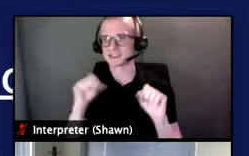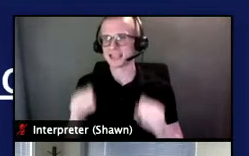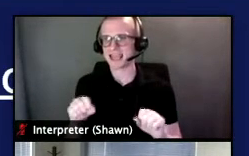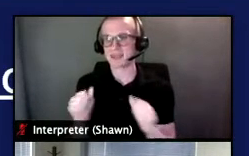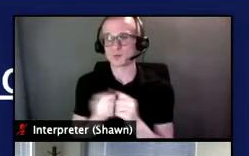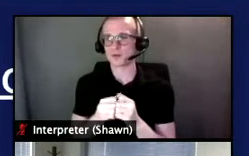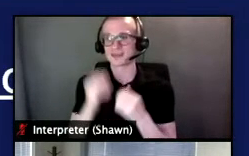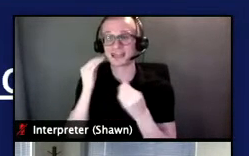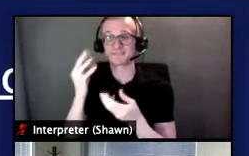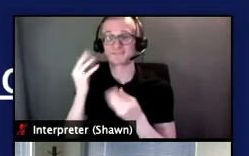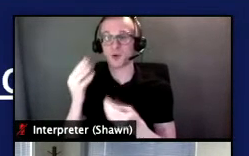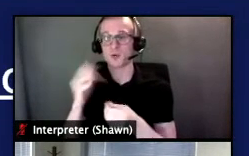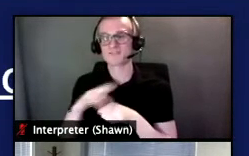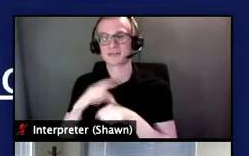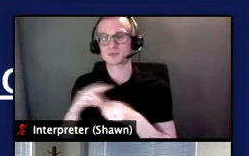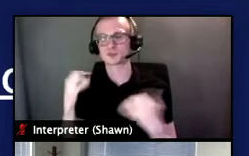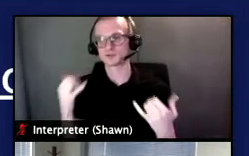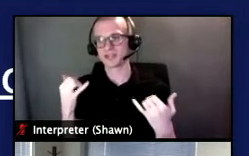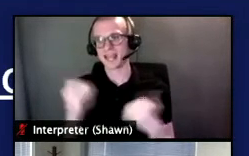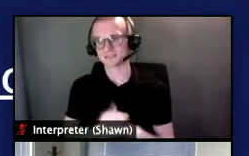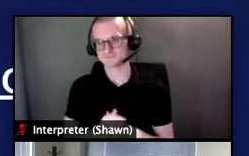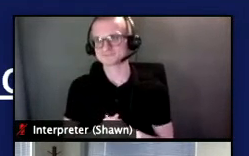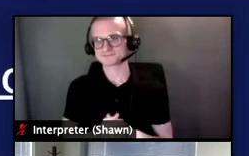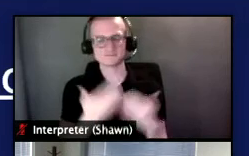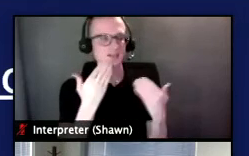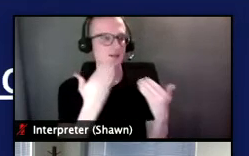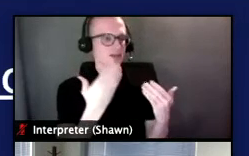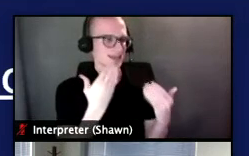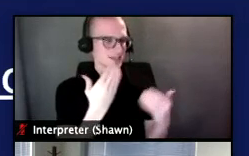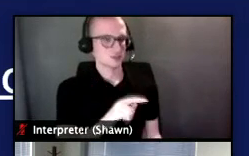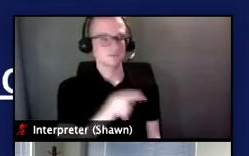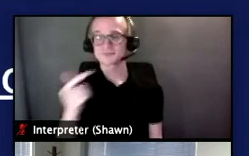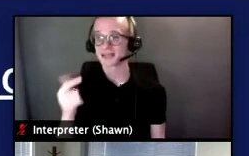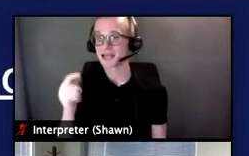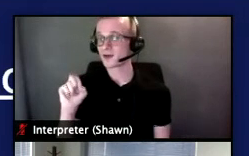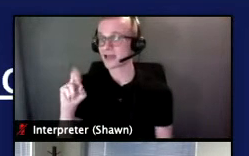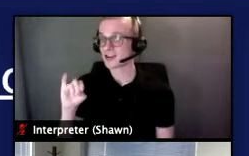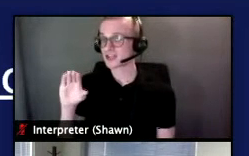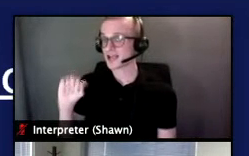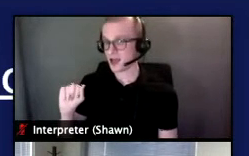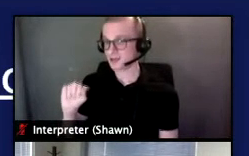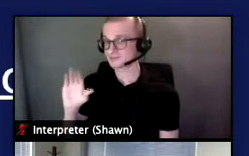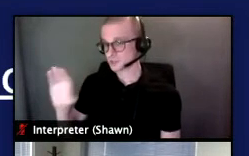Great, thank you. Erica, I'm going to take it over to you, and please say which outlet you're with.